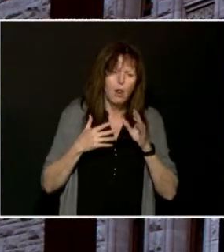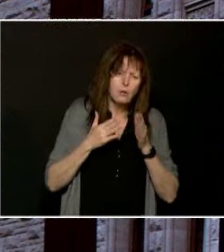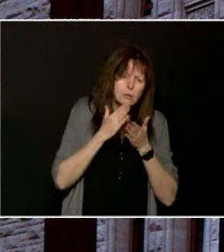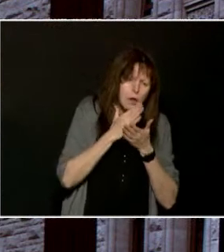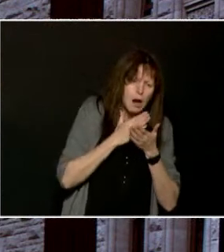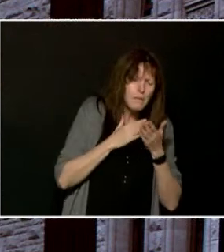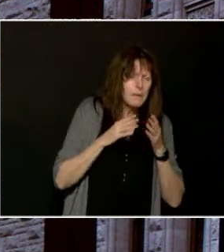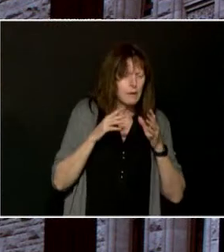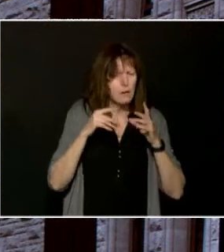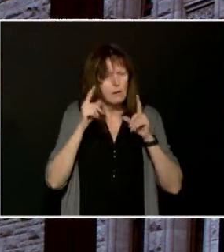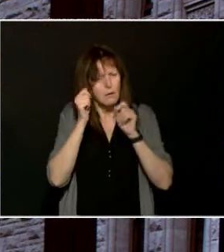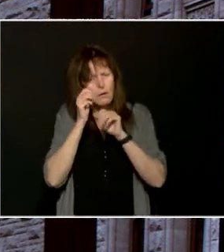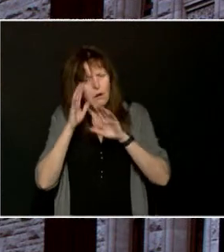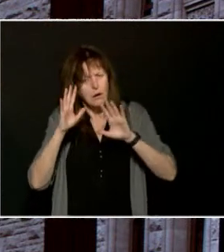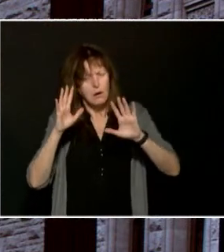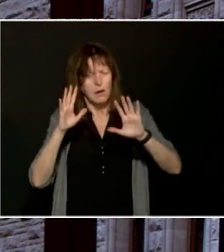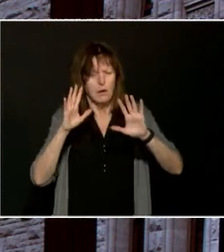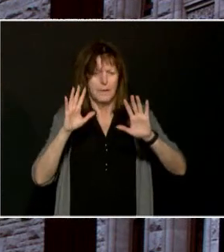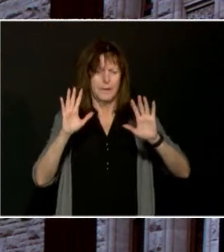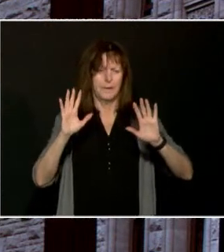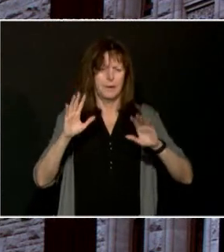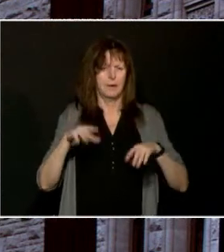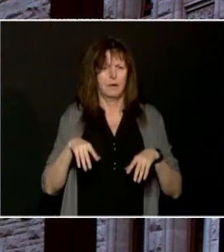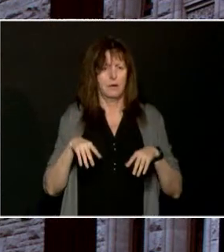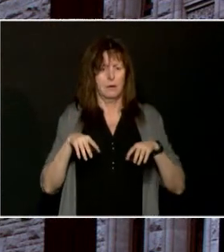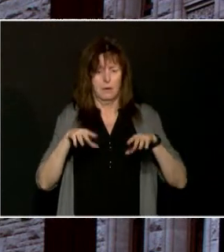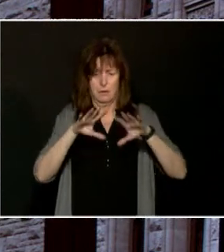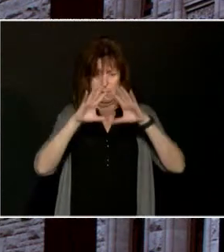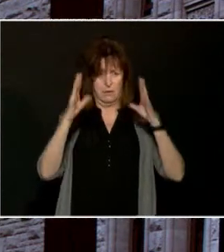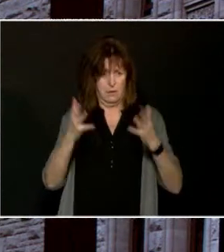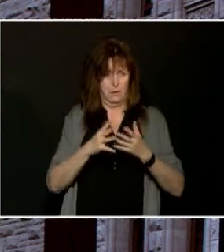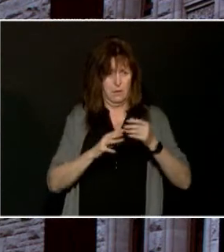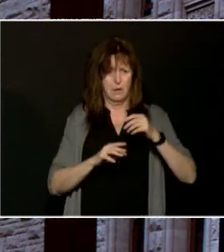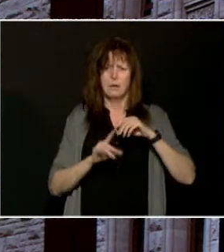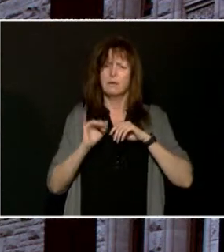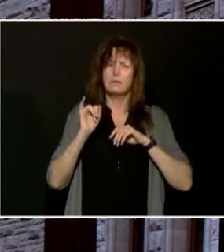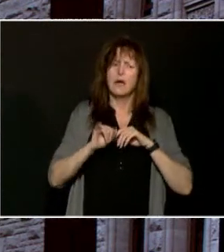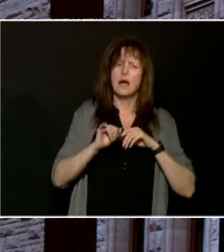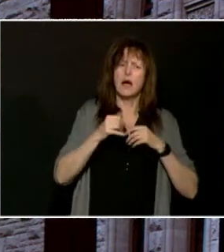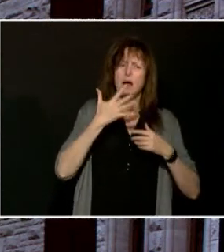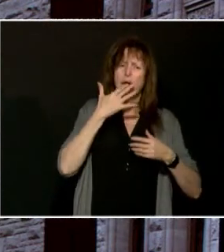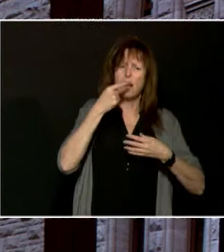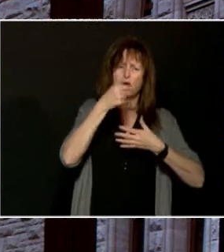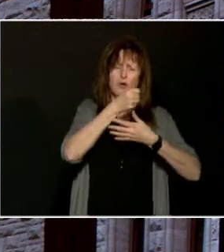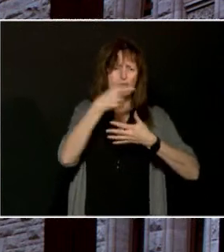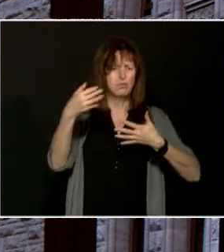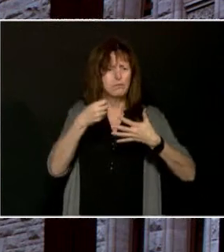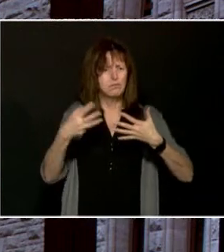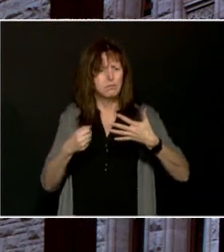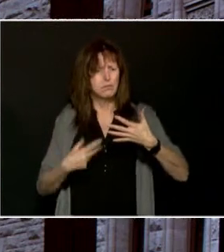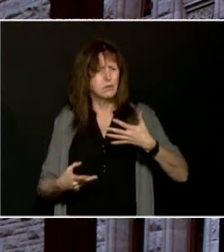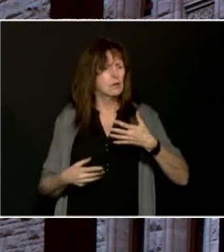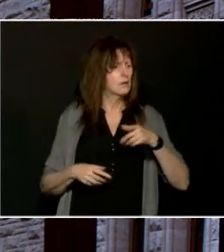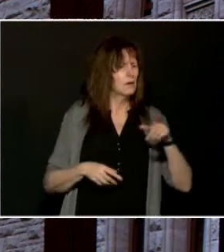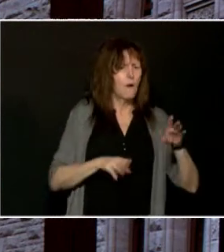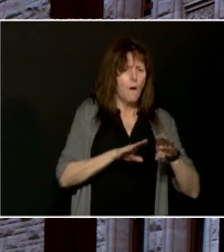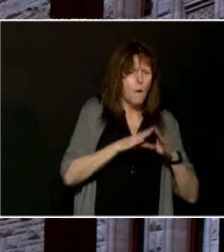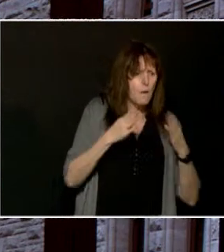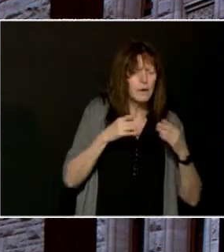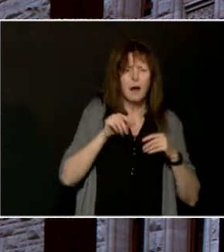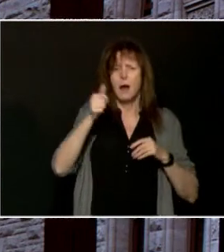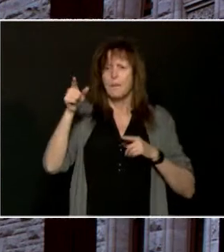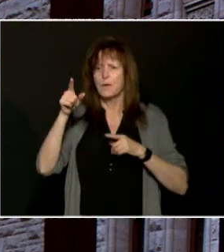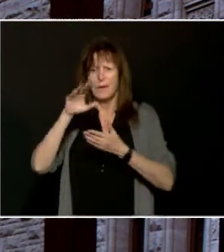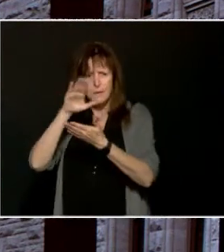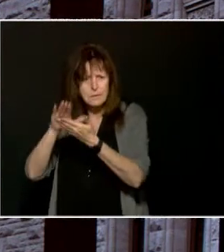our old framework that we had with the color zones. Some are open more than others with different activities at different levels. So it's never just totally flip the switch,